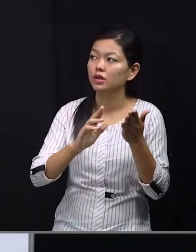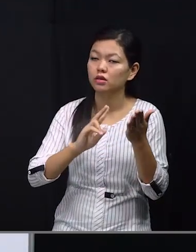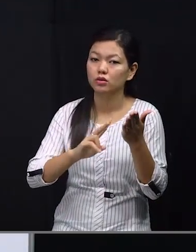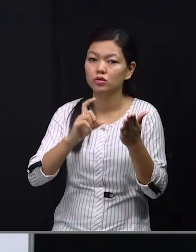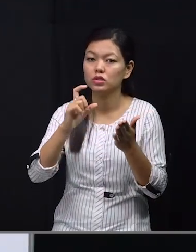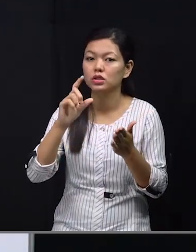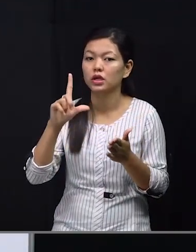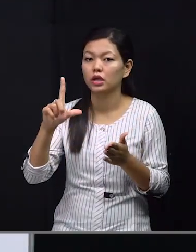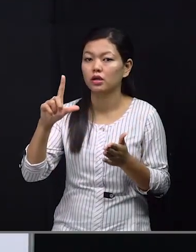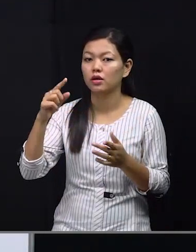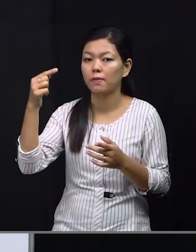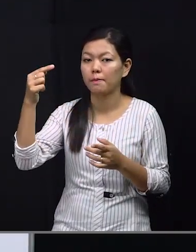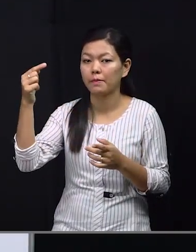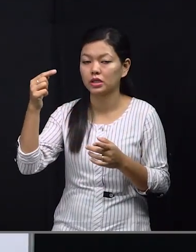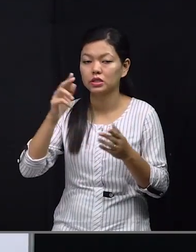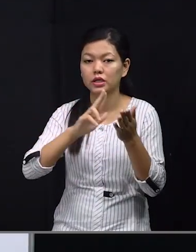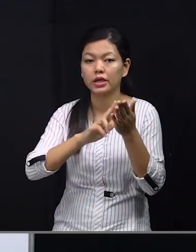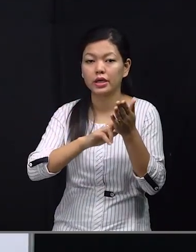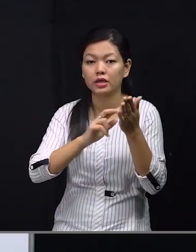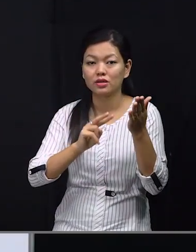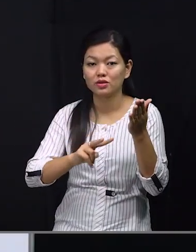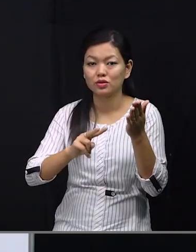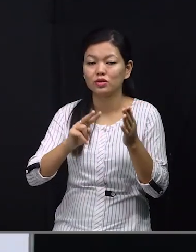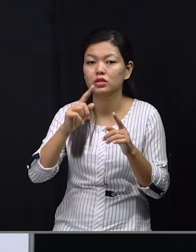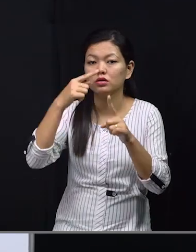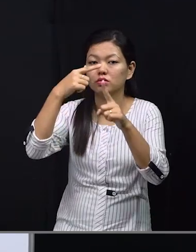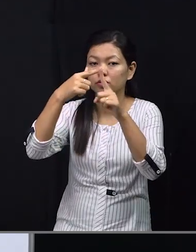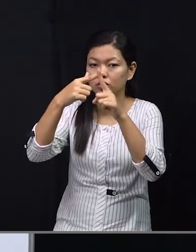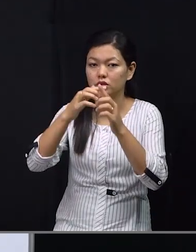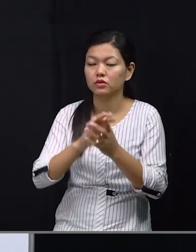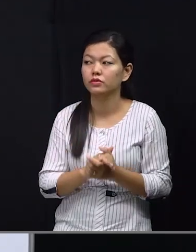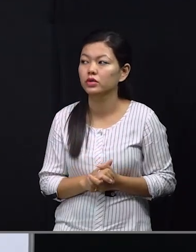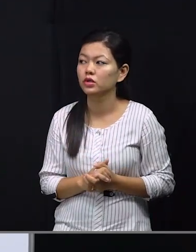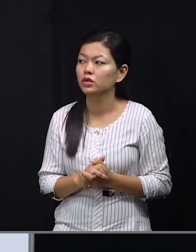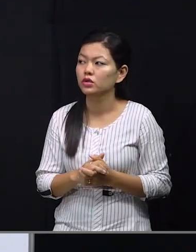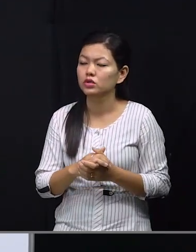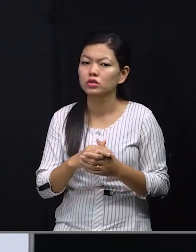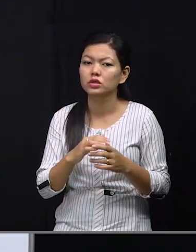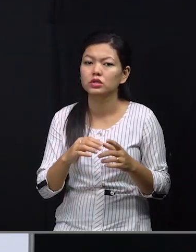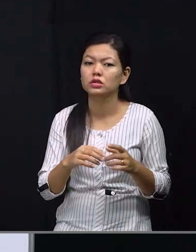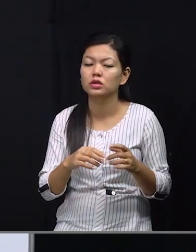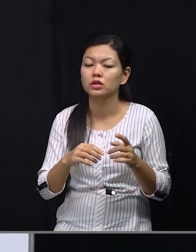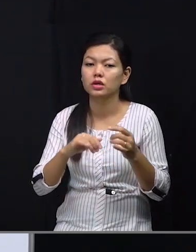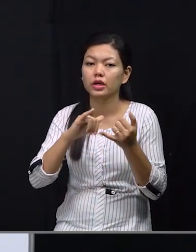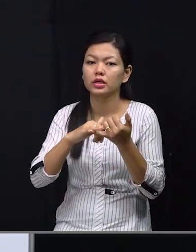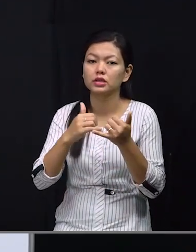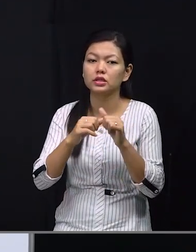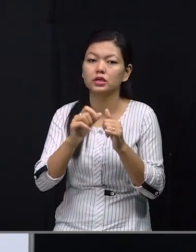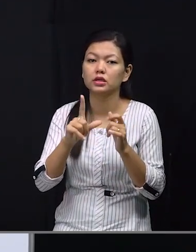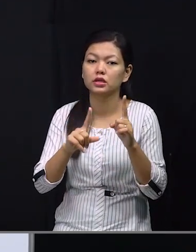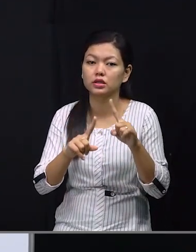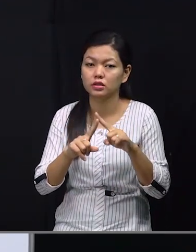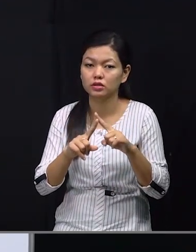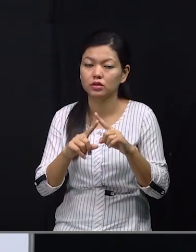In the next step, this diazonium salt is treated with either cuprous chloride or